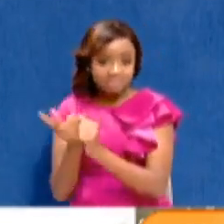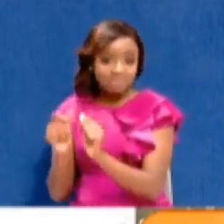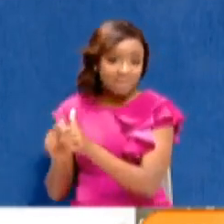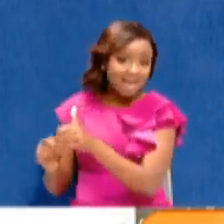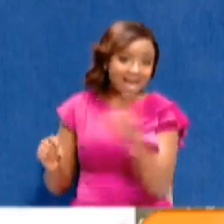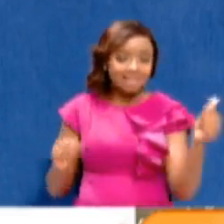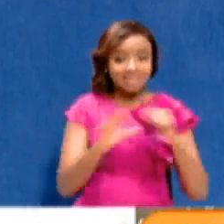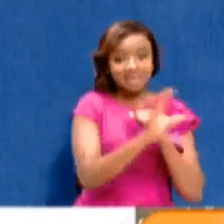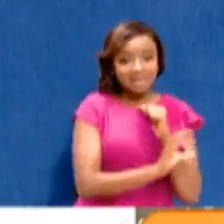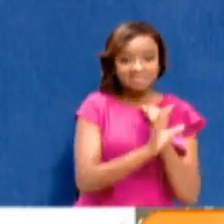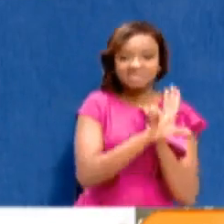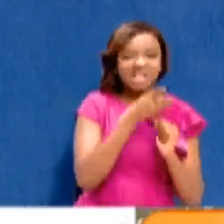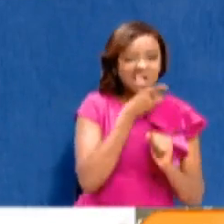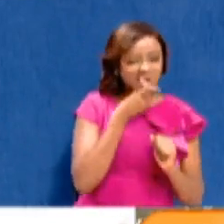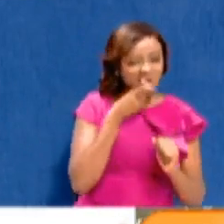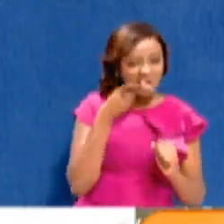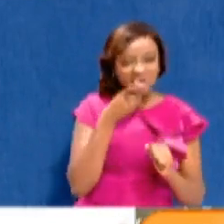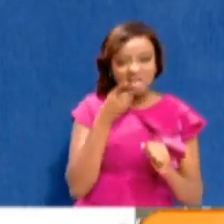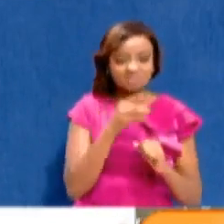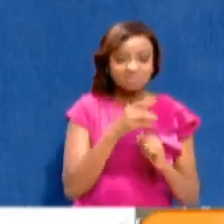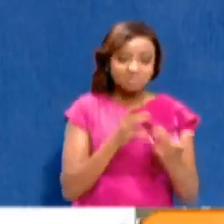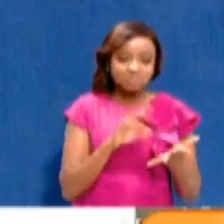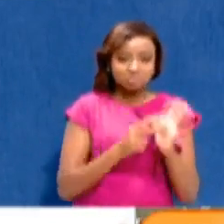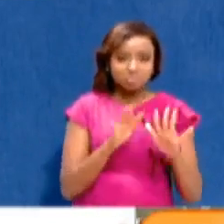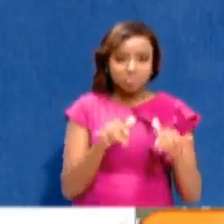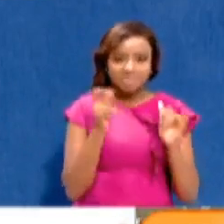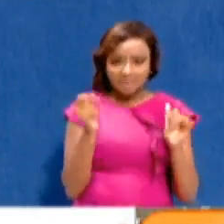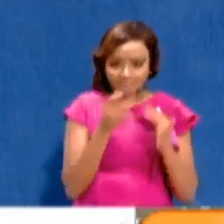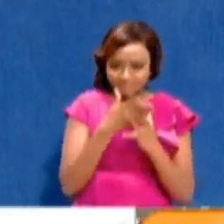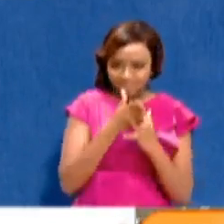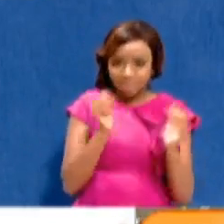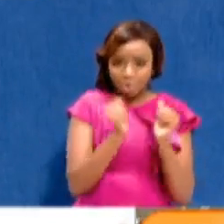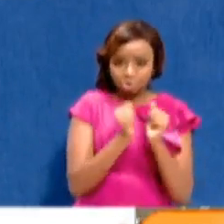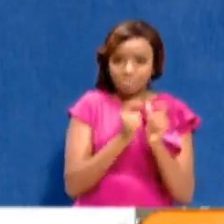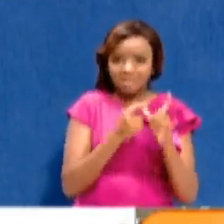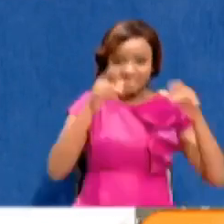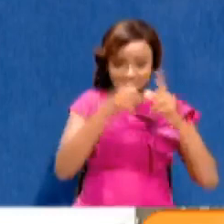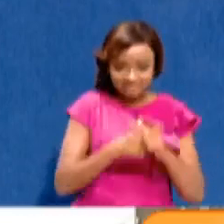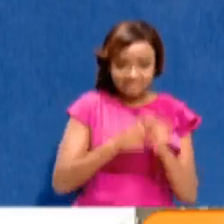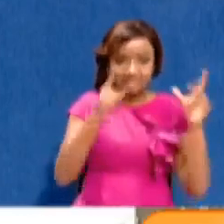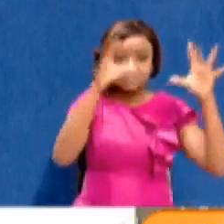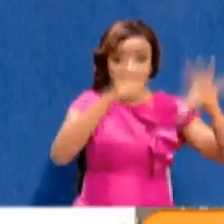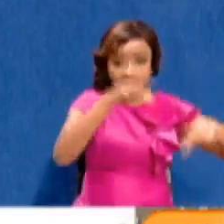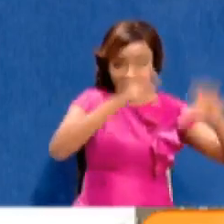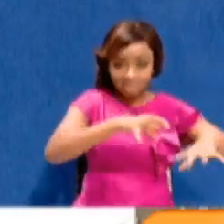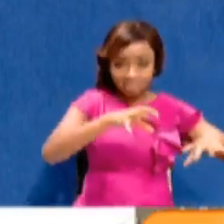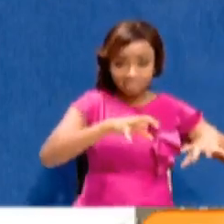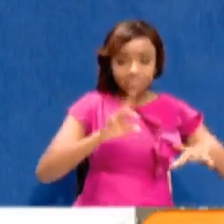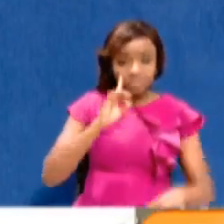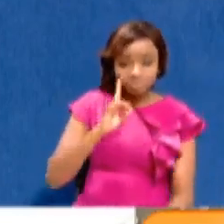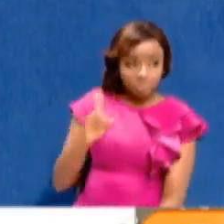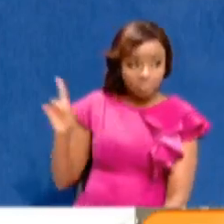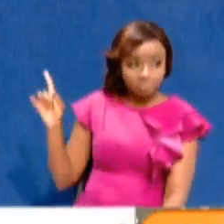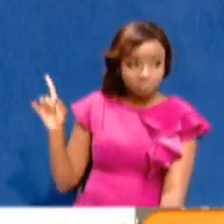the country, it'll get a little bit dry, and you'll have to wait until mid-October for the onset of the short rains. Now here, which is the